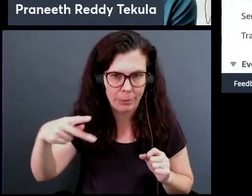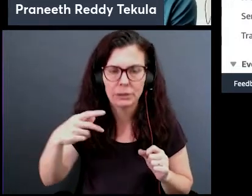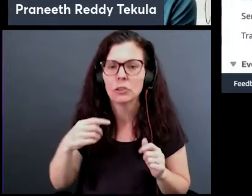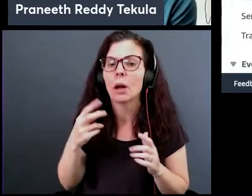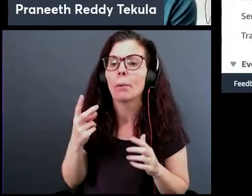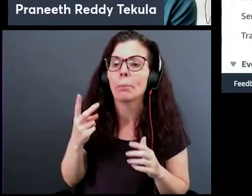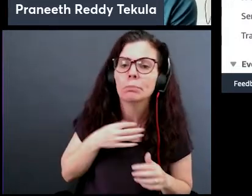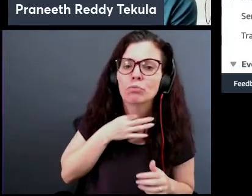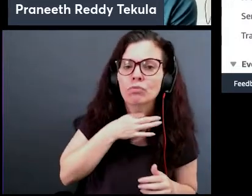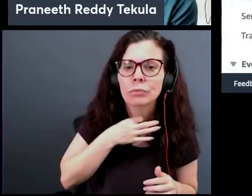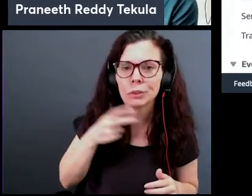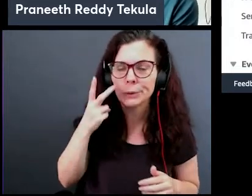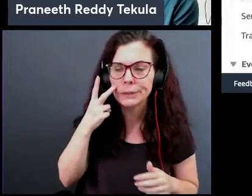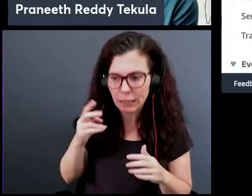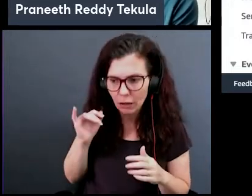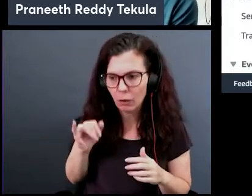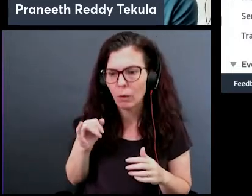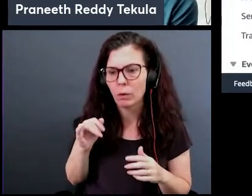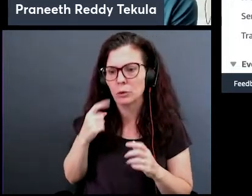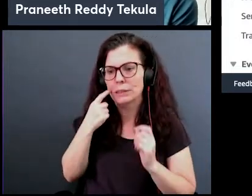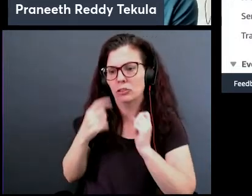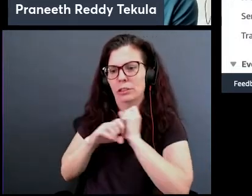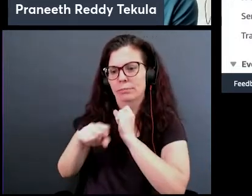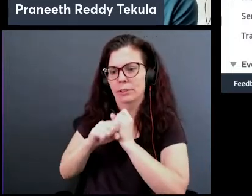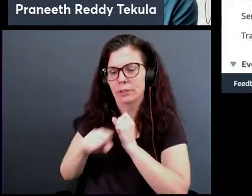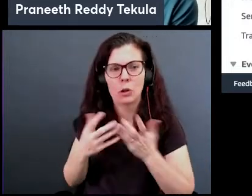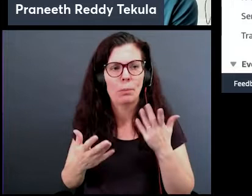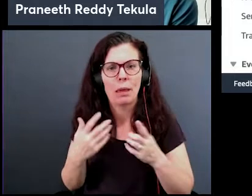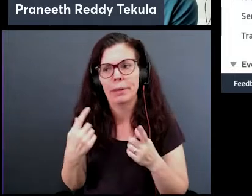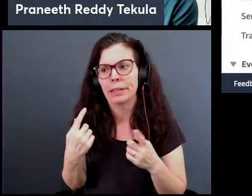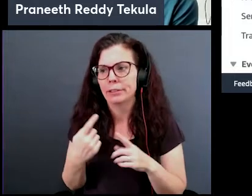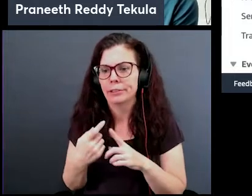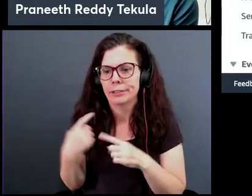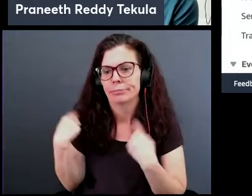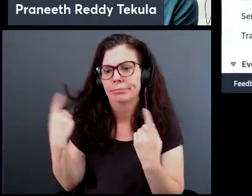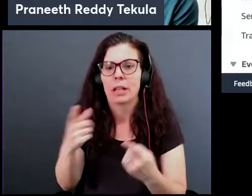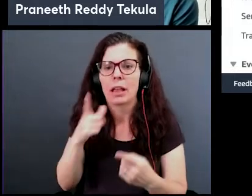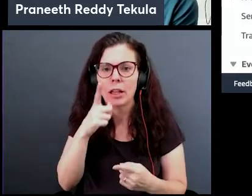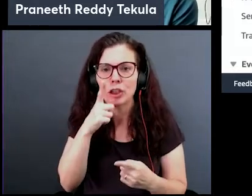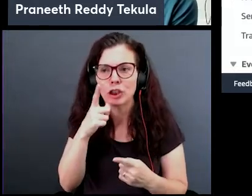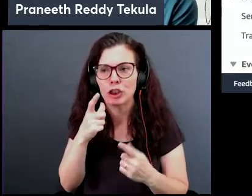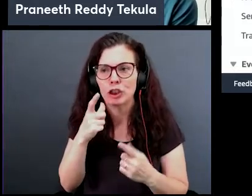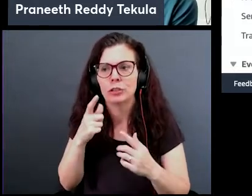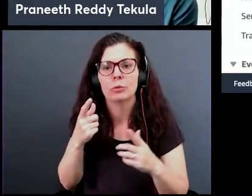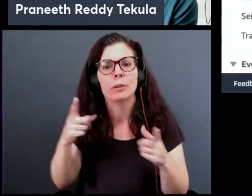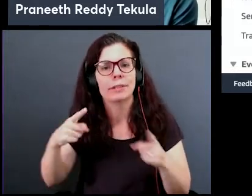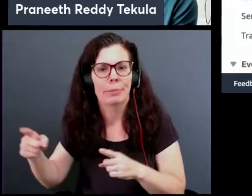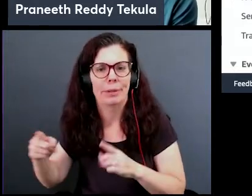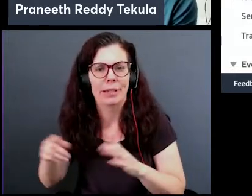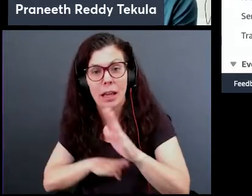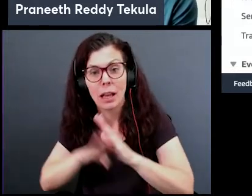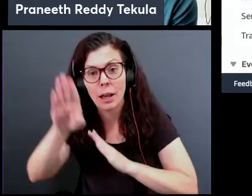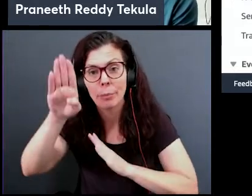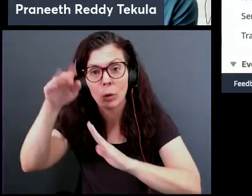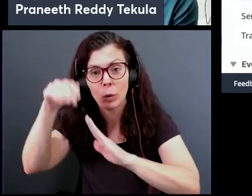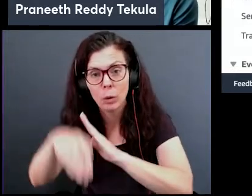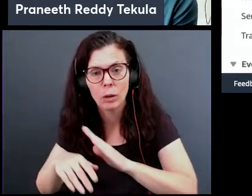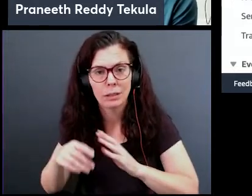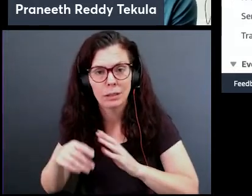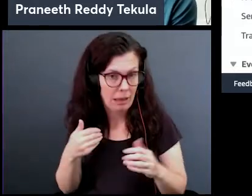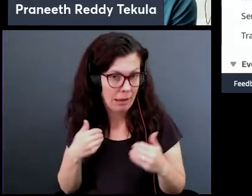like, okay, since lunch, what has gone down? And I can take a look, oh, was there a spike